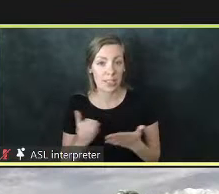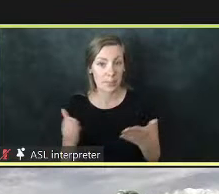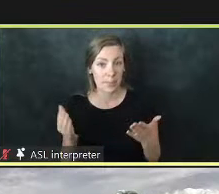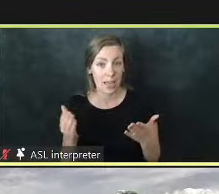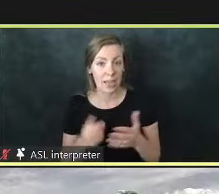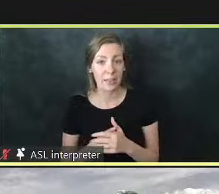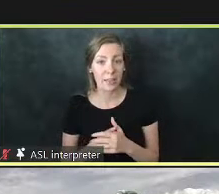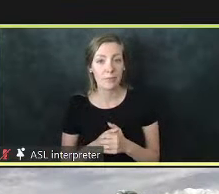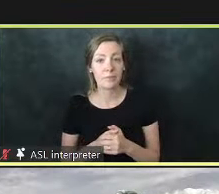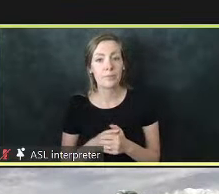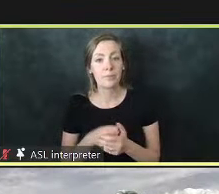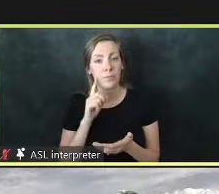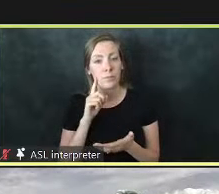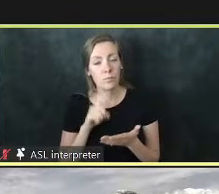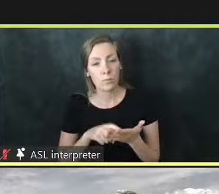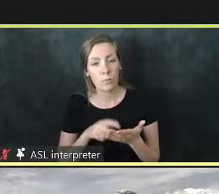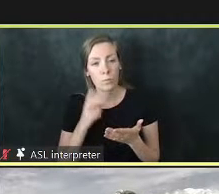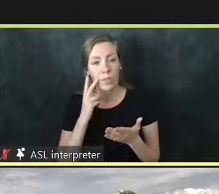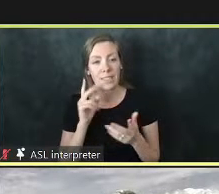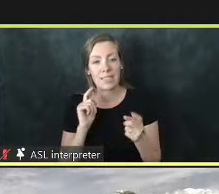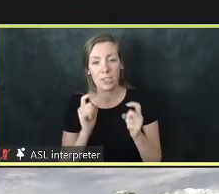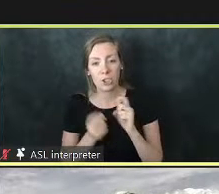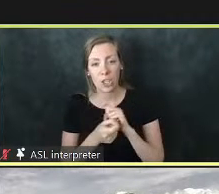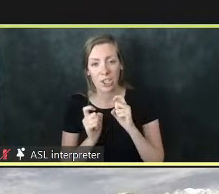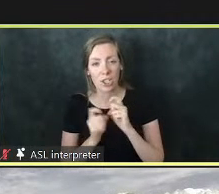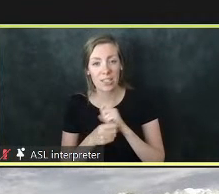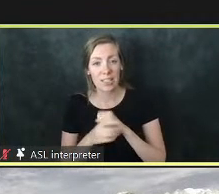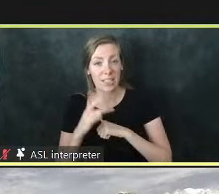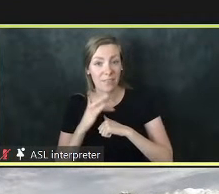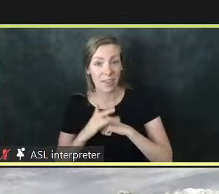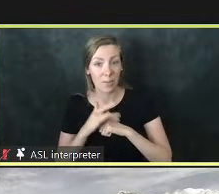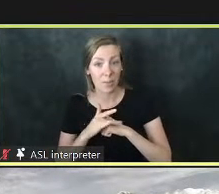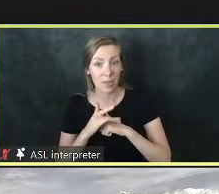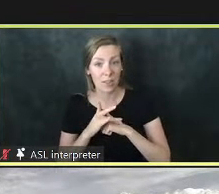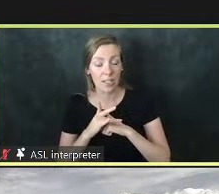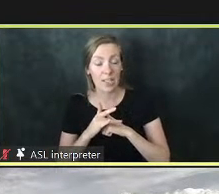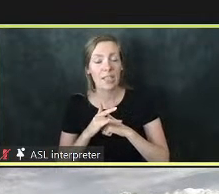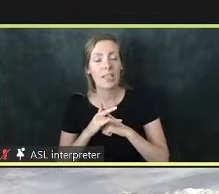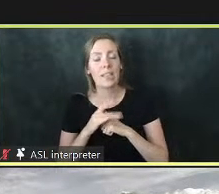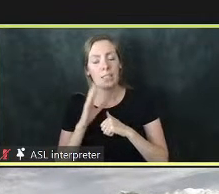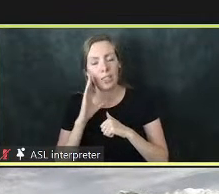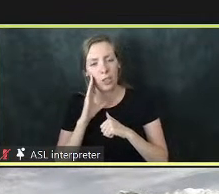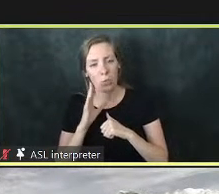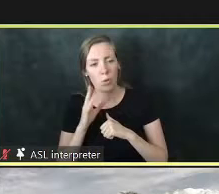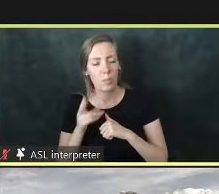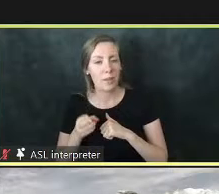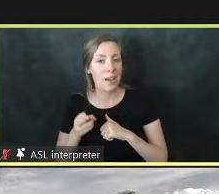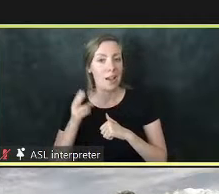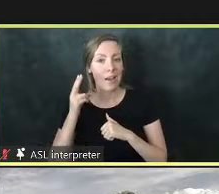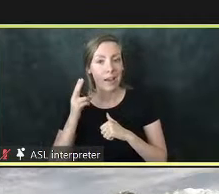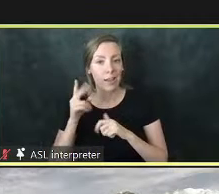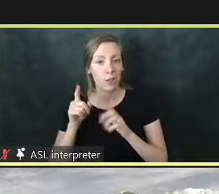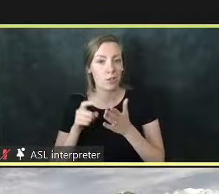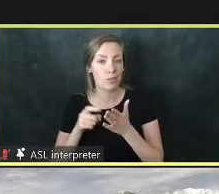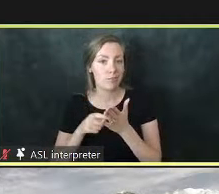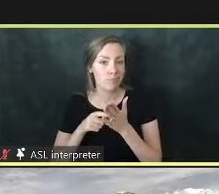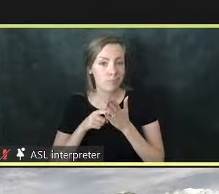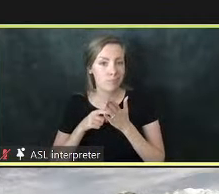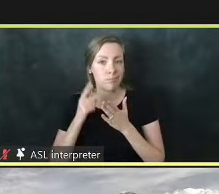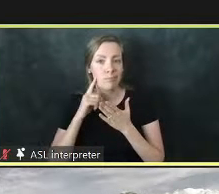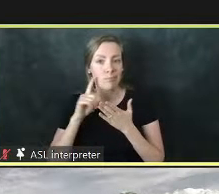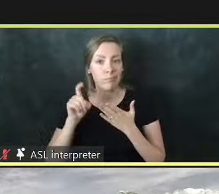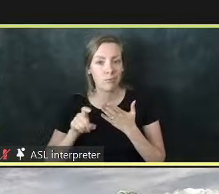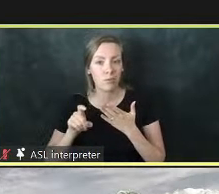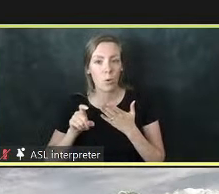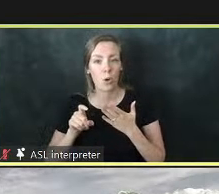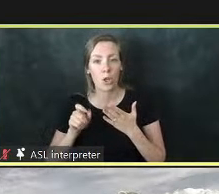cuando we el see suplidor de agua changes está in abajo de la tierra, availability of se surface cambia, water, empieza a there's bajar likely going to también. be a Entonces va a higher haber demand on efectivamente groundwater una